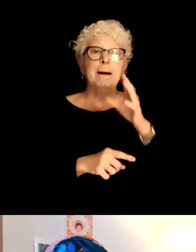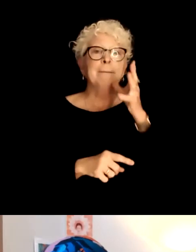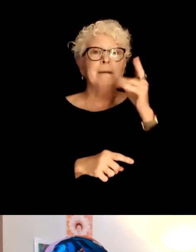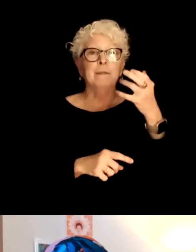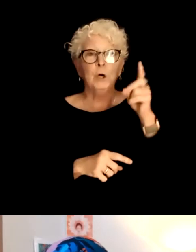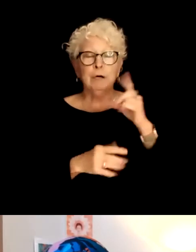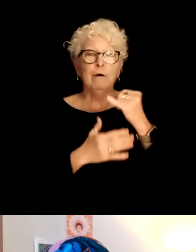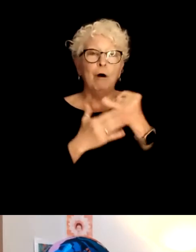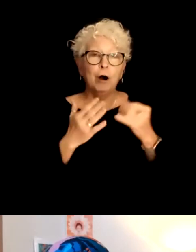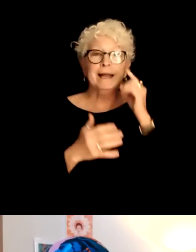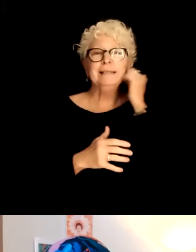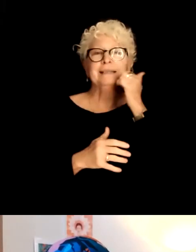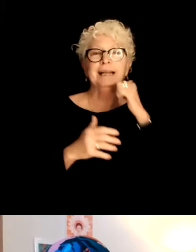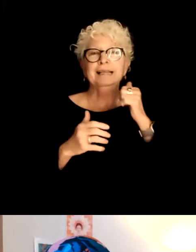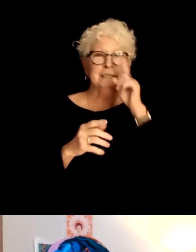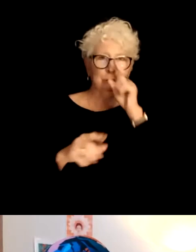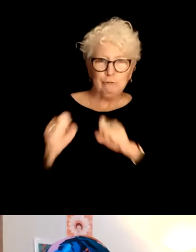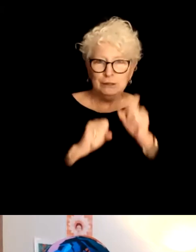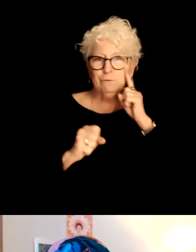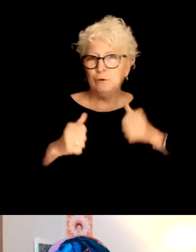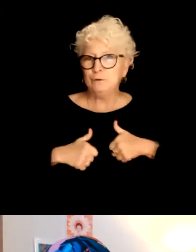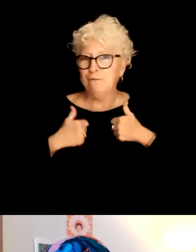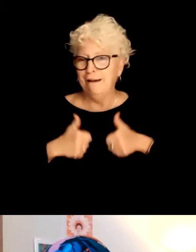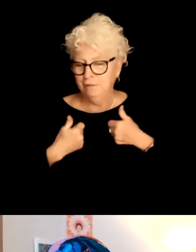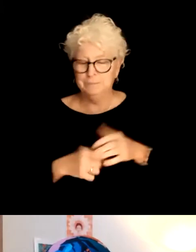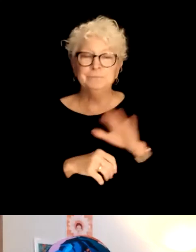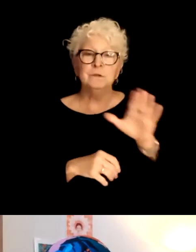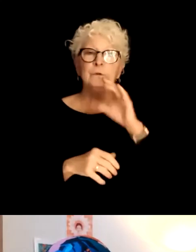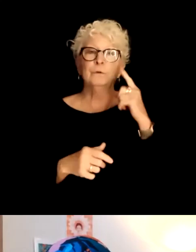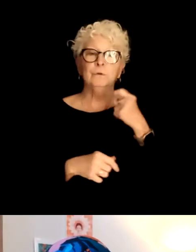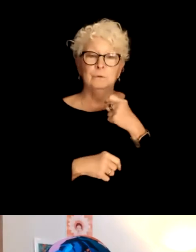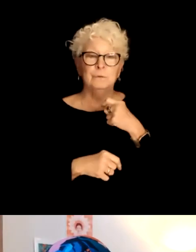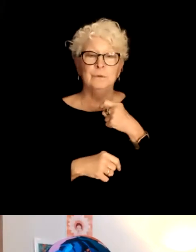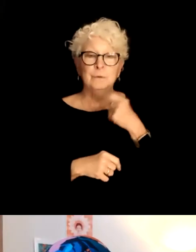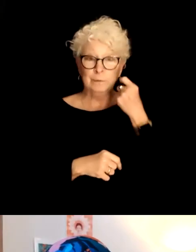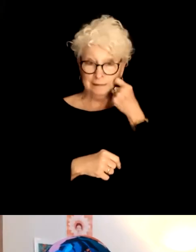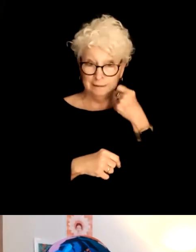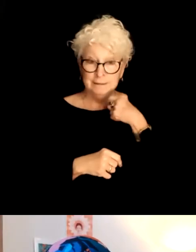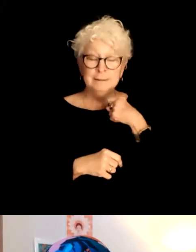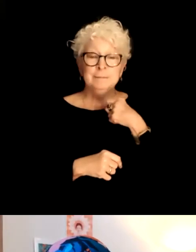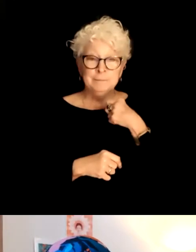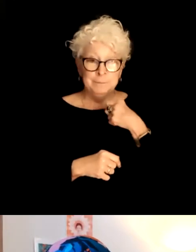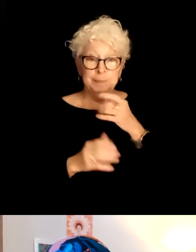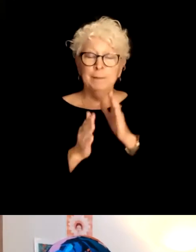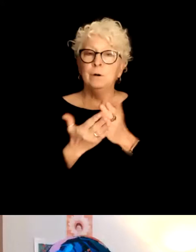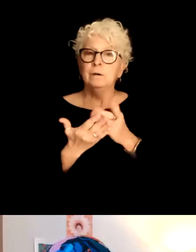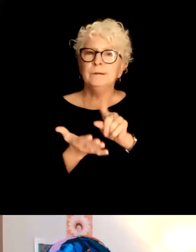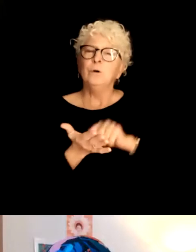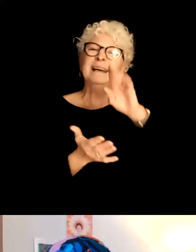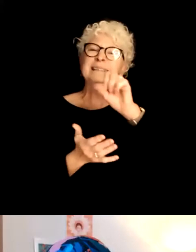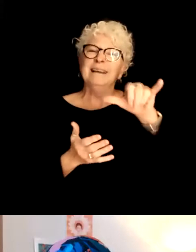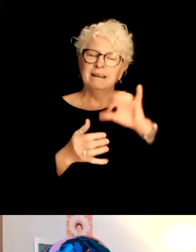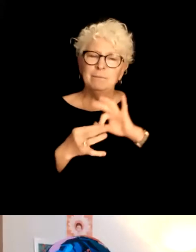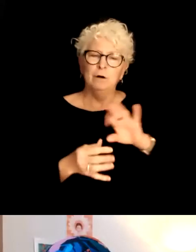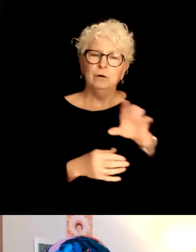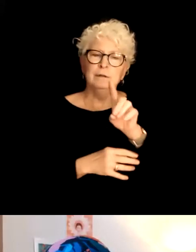daily strategies for survival. Her recent essay, Birthright, about her diagnosis with the genetic connective tissue disorder